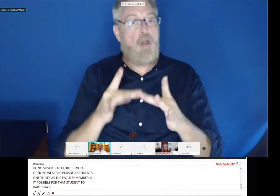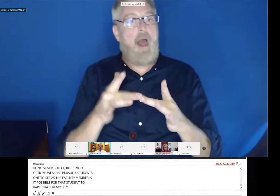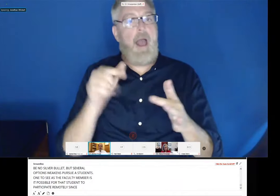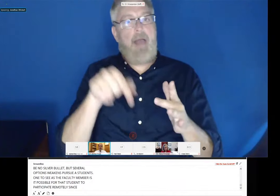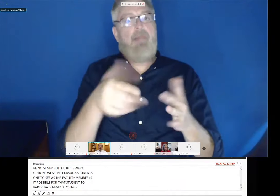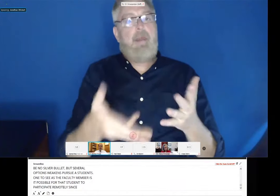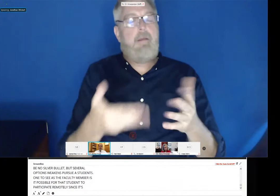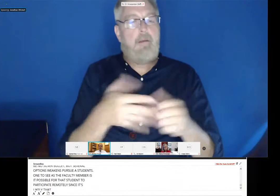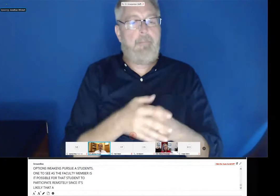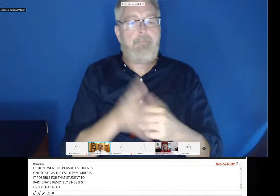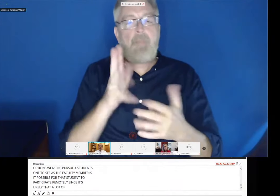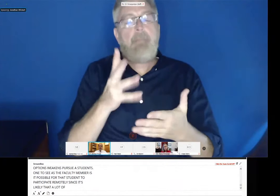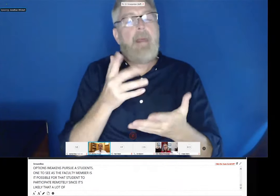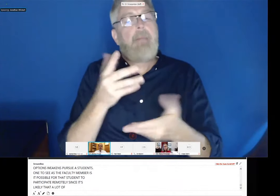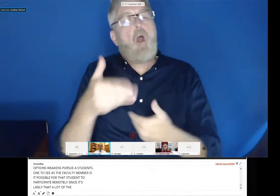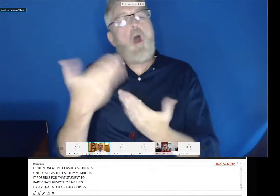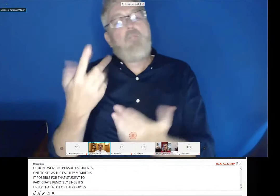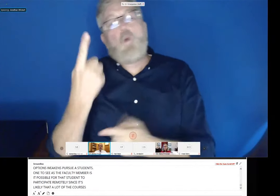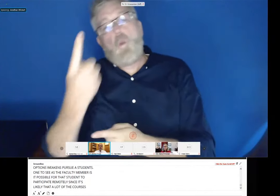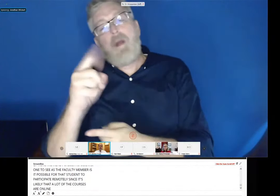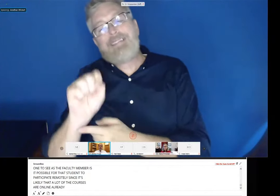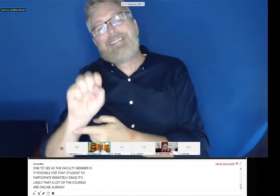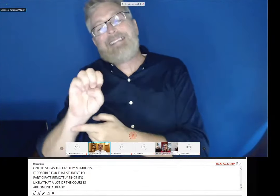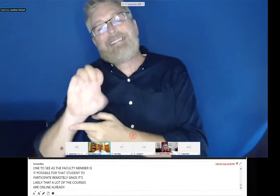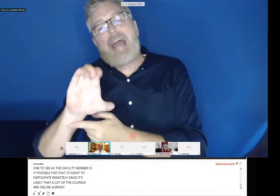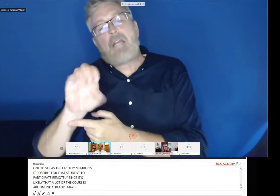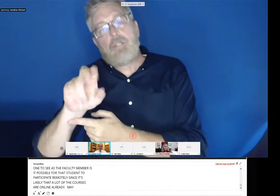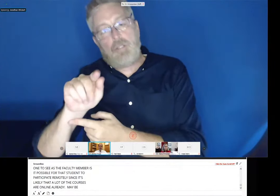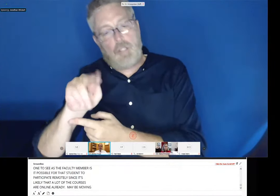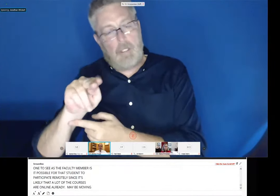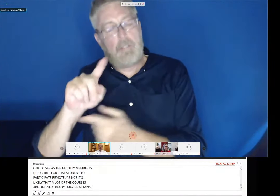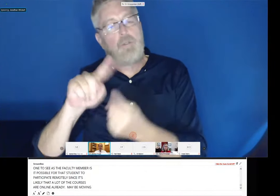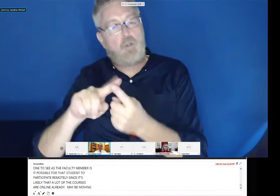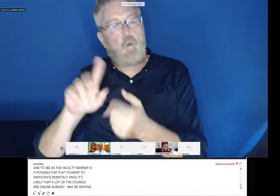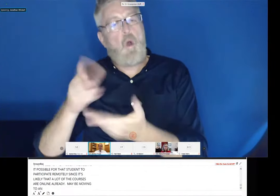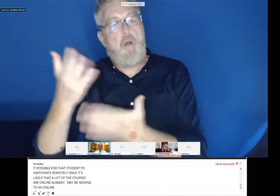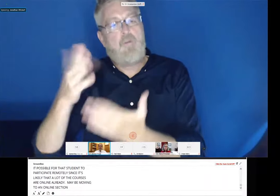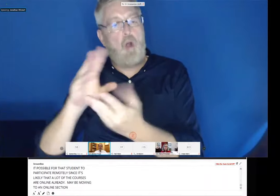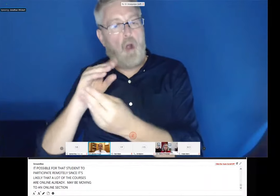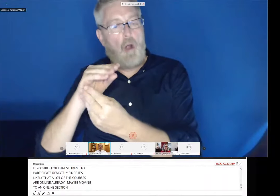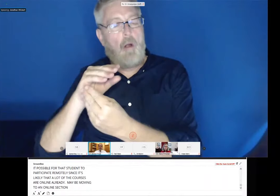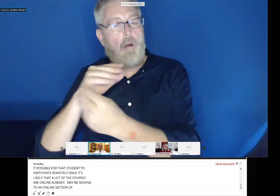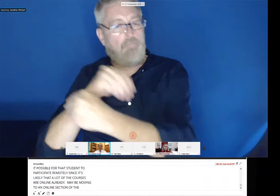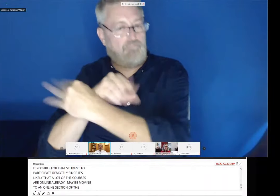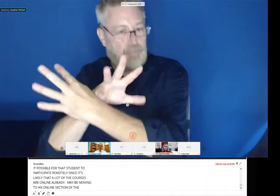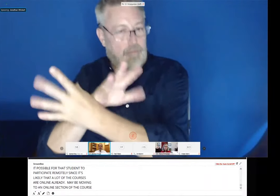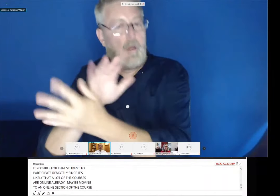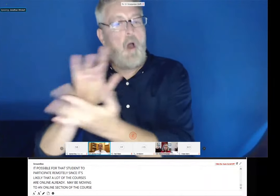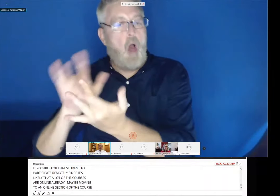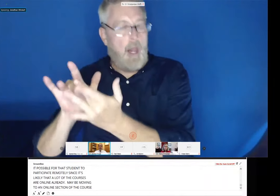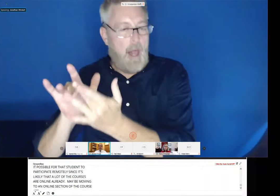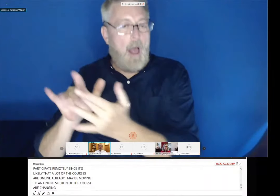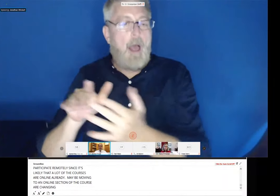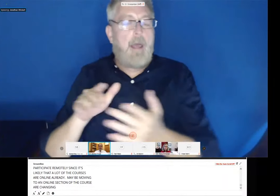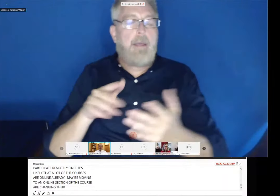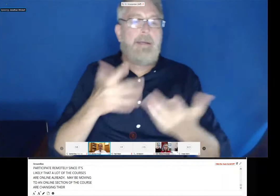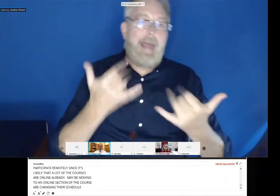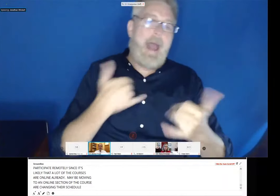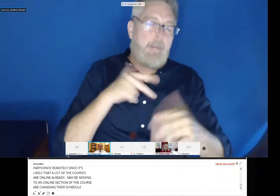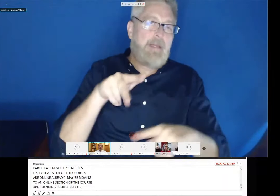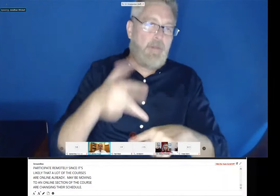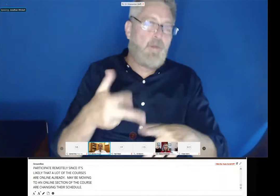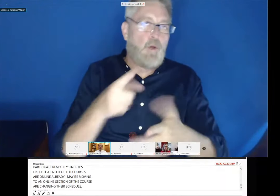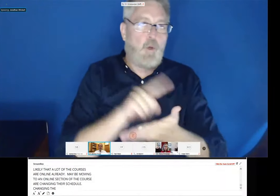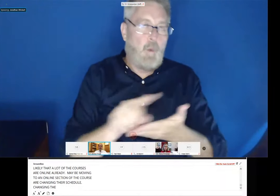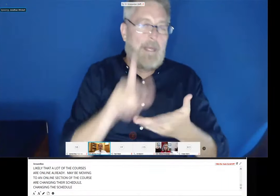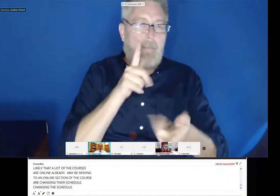maybe moving to an online section of the class or changing their schedule. Now, changing the schedule could be difficult now that we're in week 3,